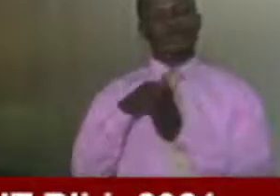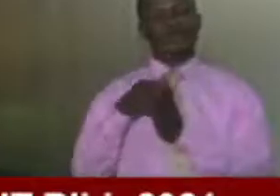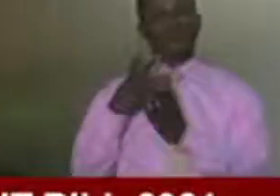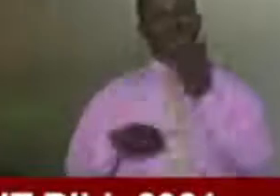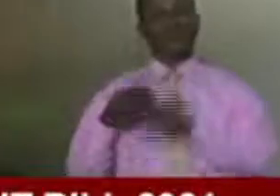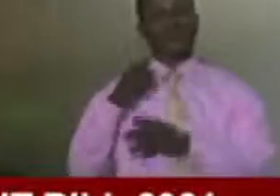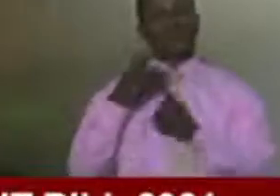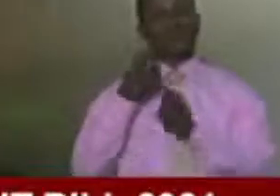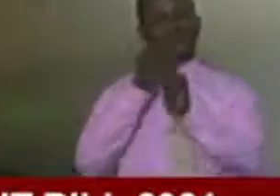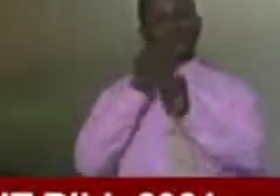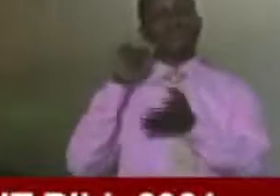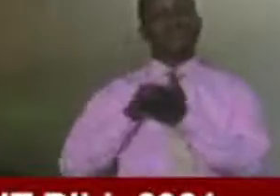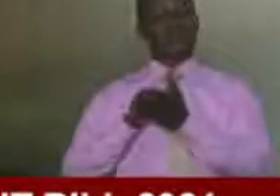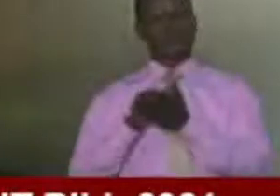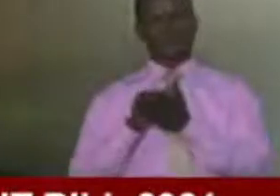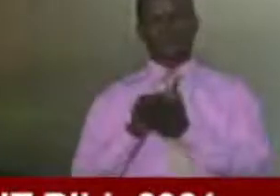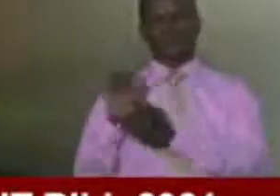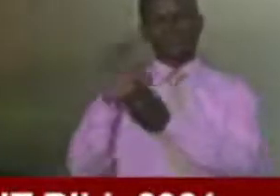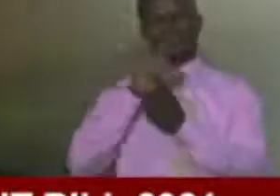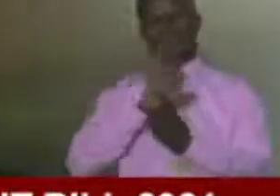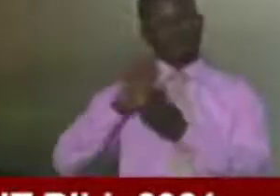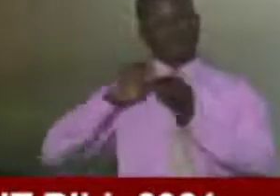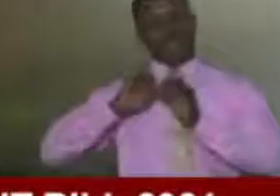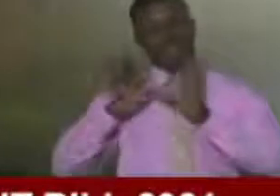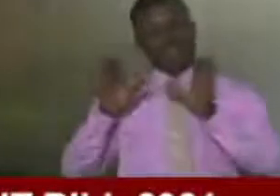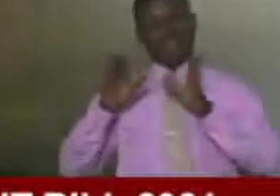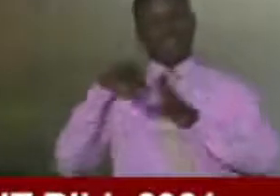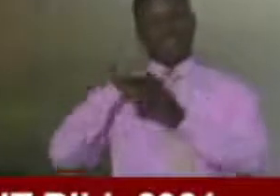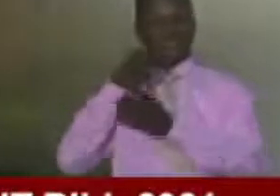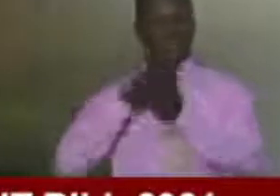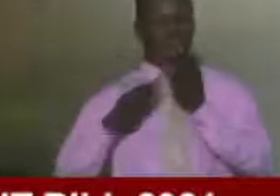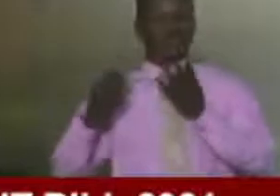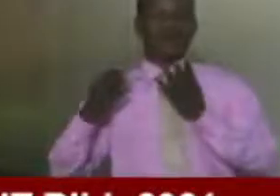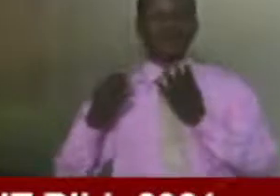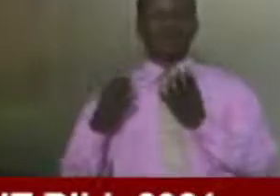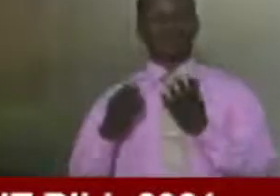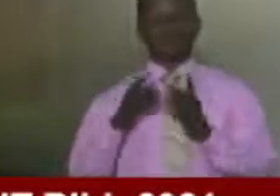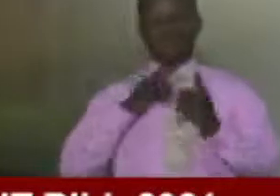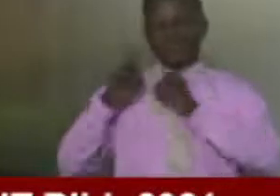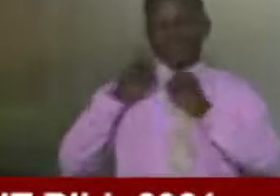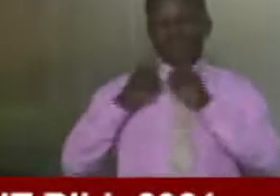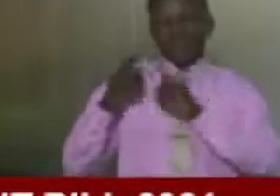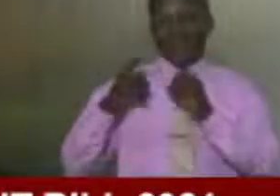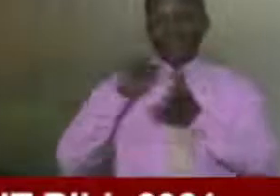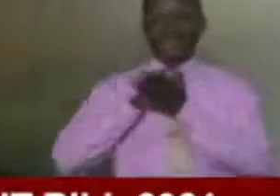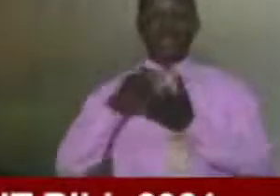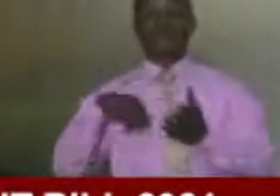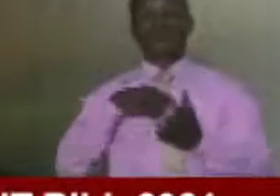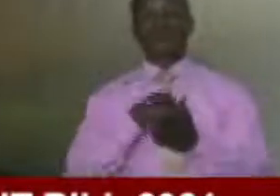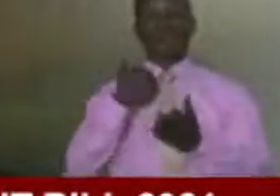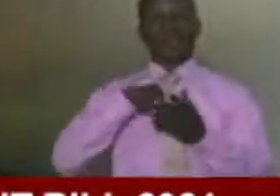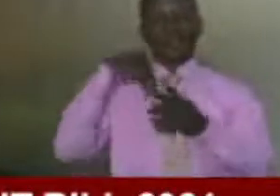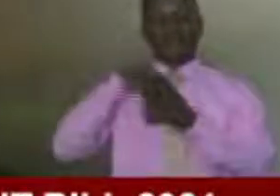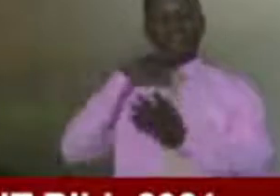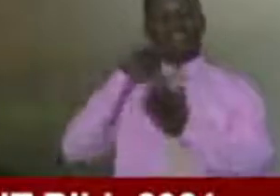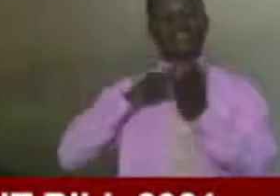that seems to be evident in some of the expressions that we have heard on this program